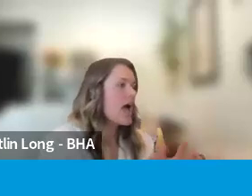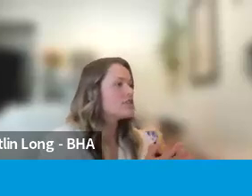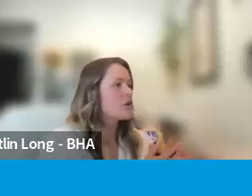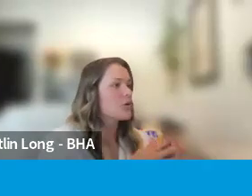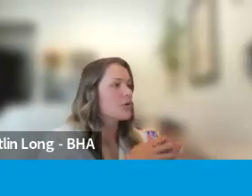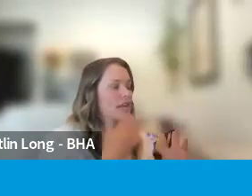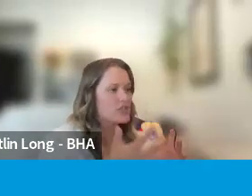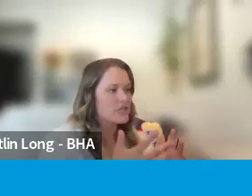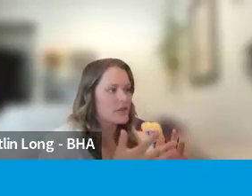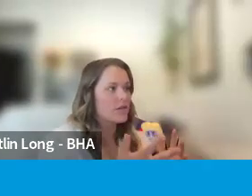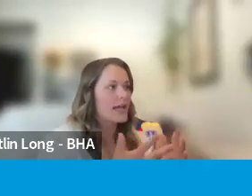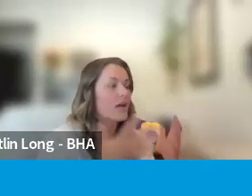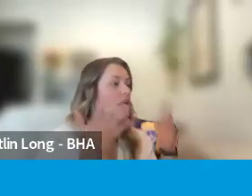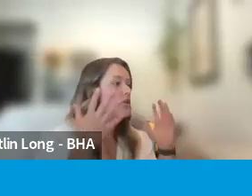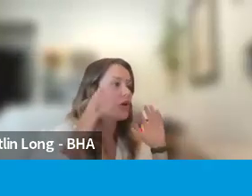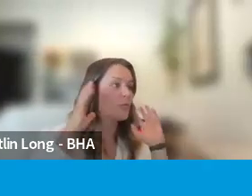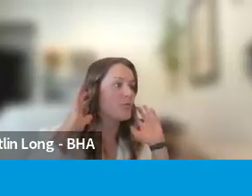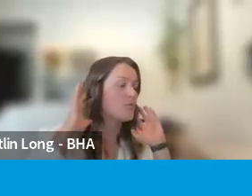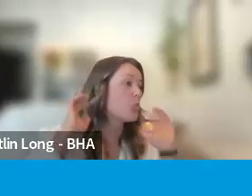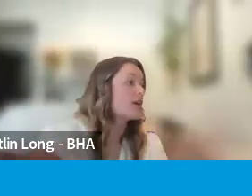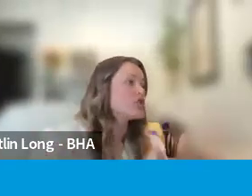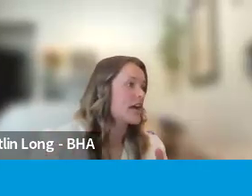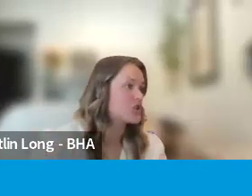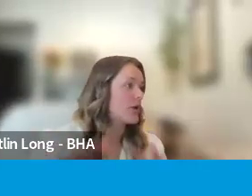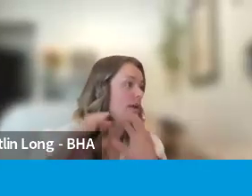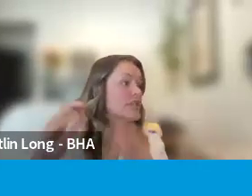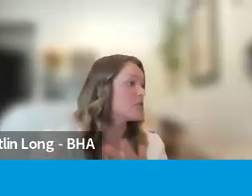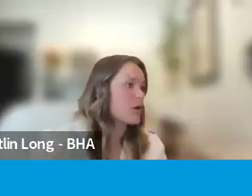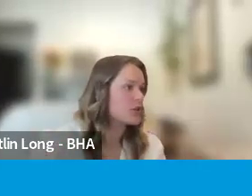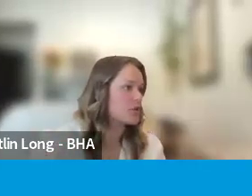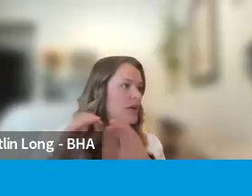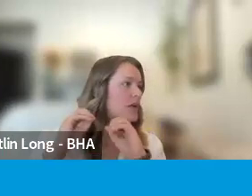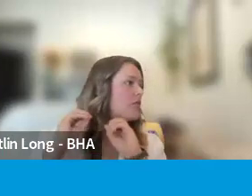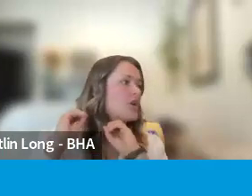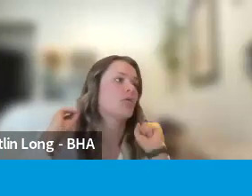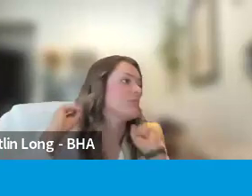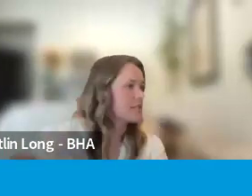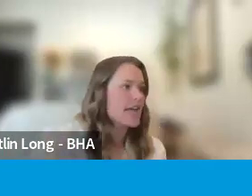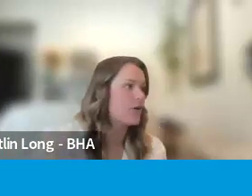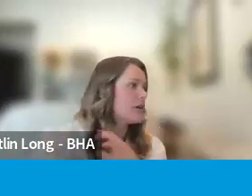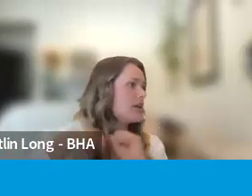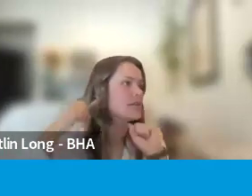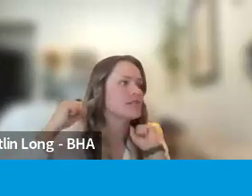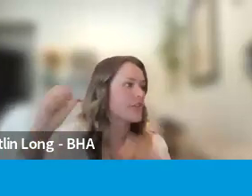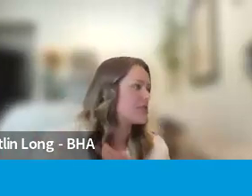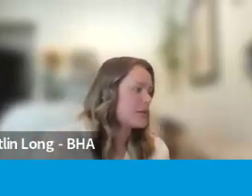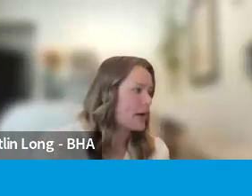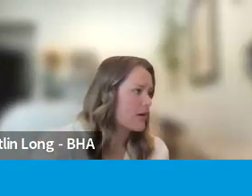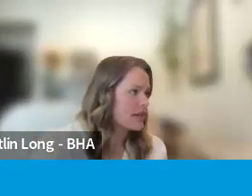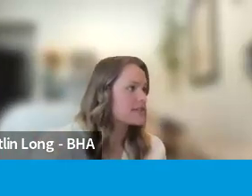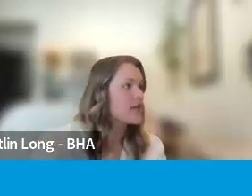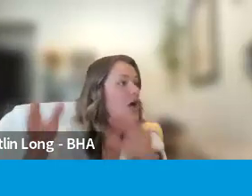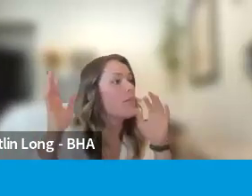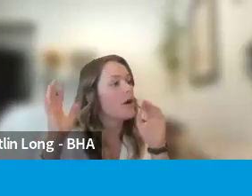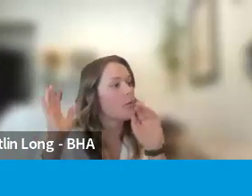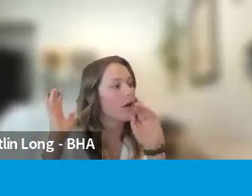process. And so they just feel like, we're just kind of showing, this is what we're doing, this is how it is, give us feedback